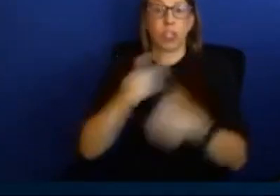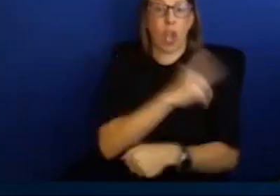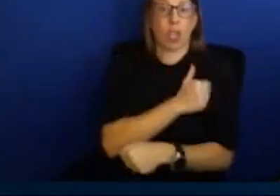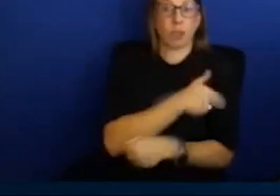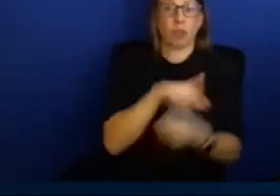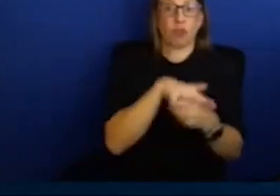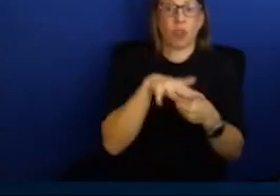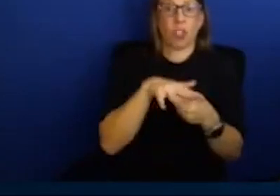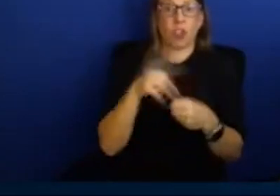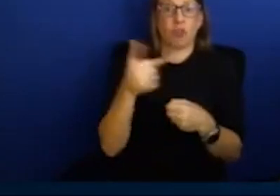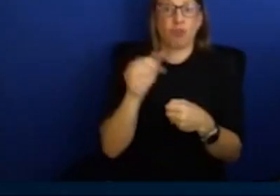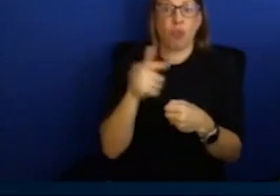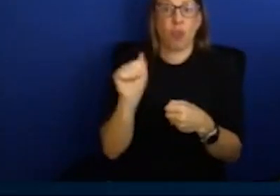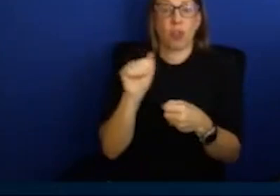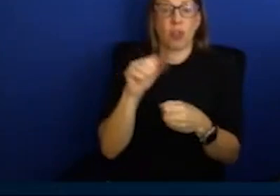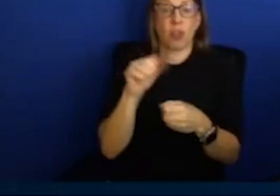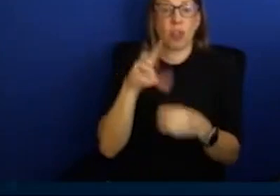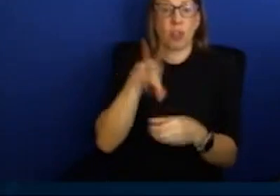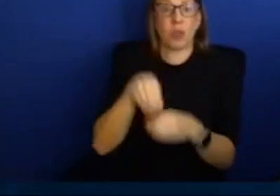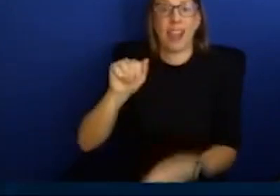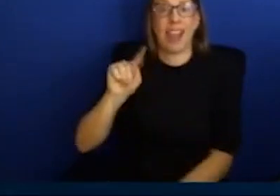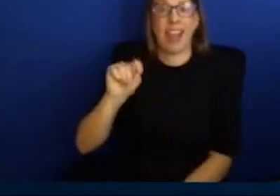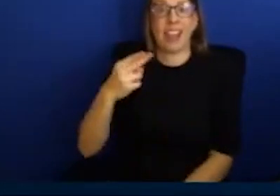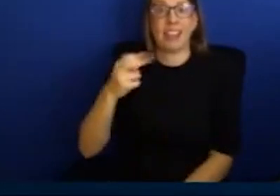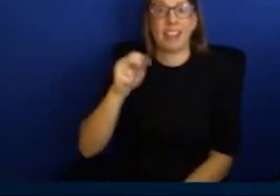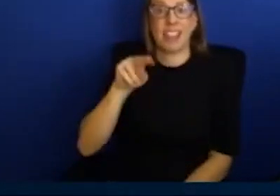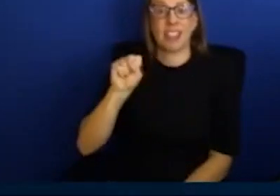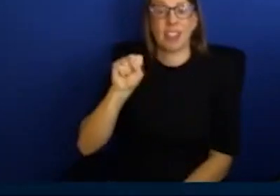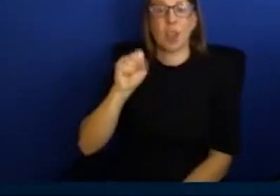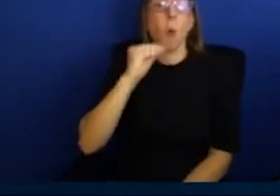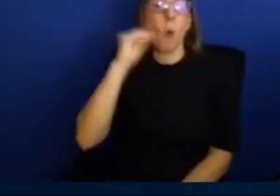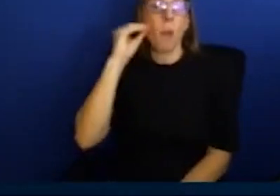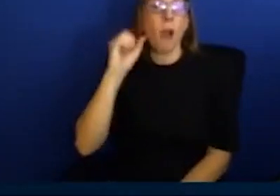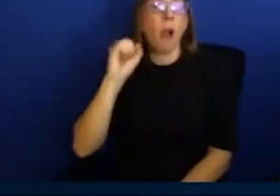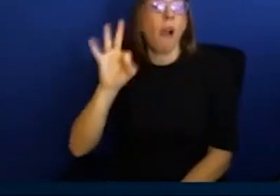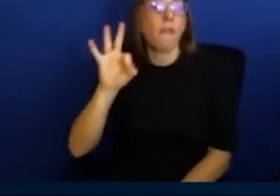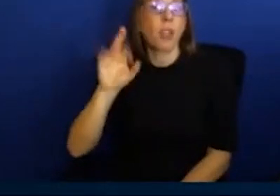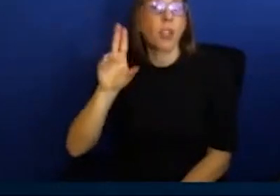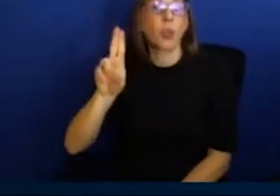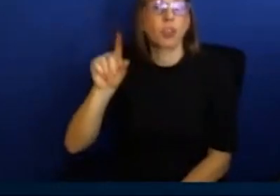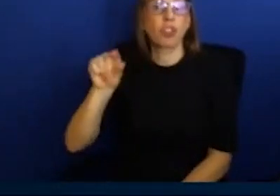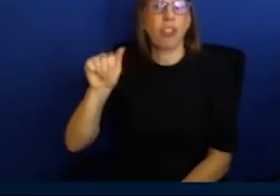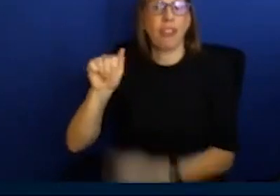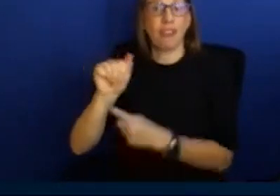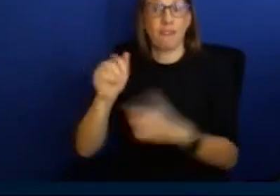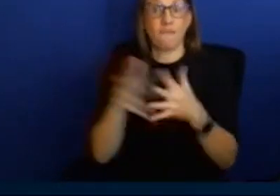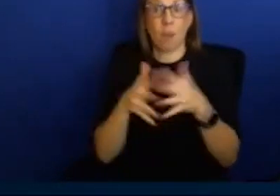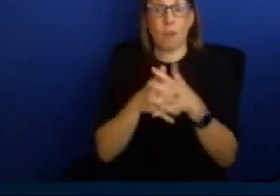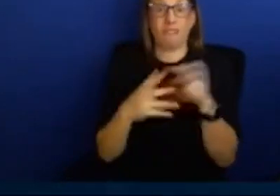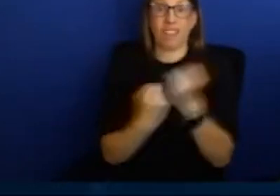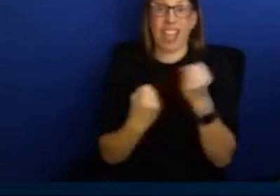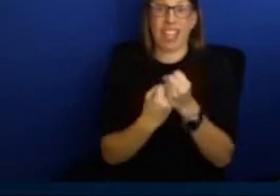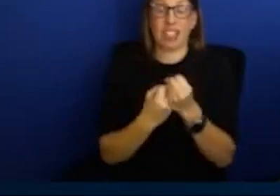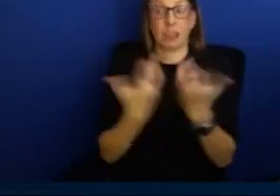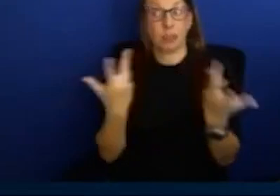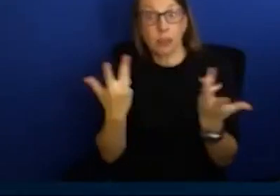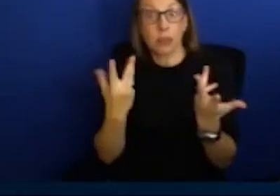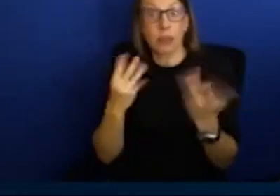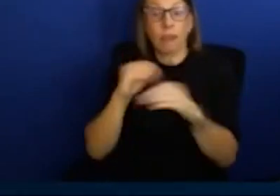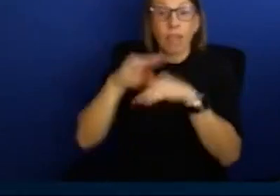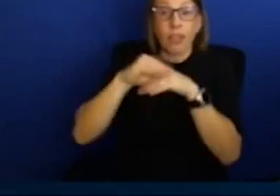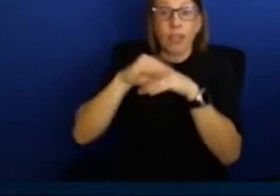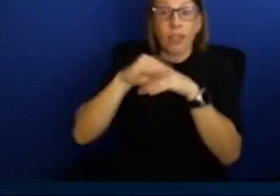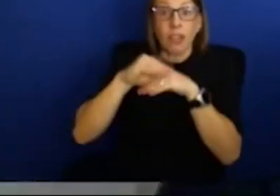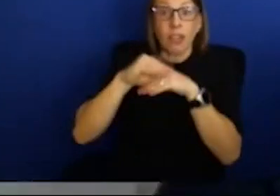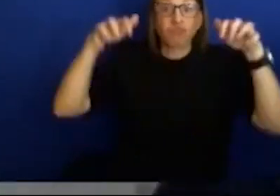includes Athens, home of UGA? I want to see how they're doing, because football fans like me want to know what the effects of the stadium crowds might be. Your